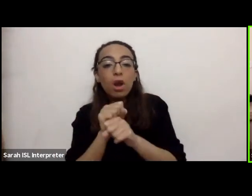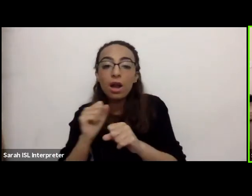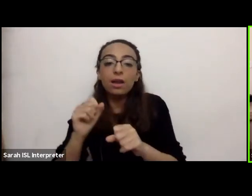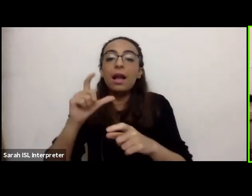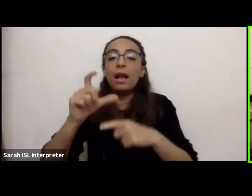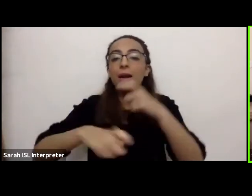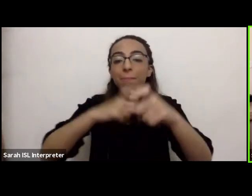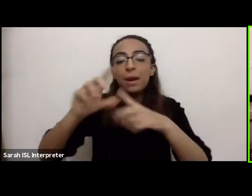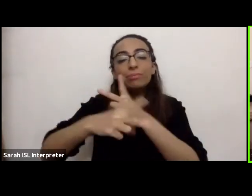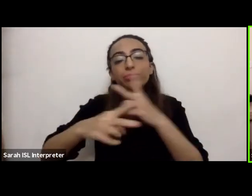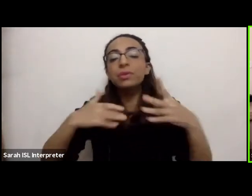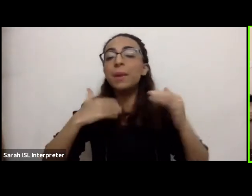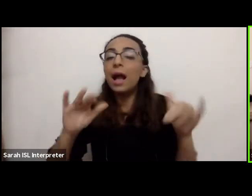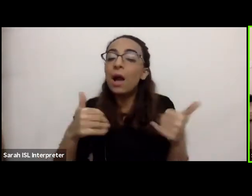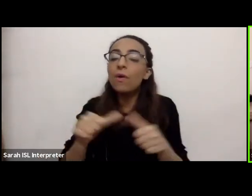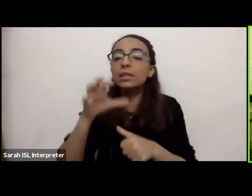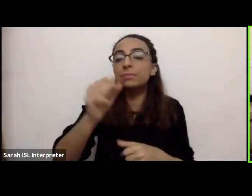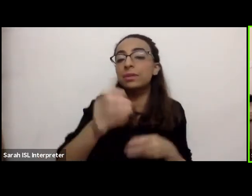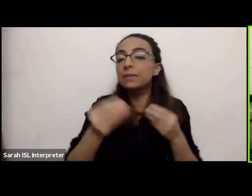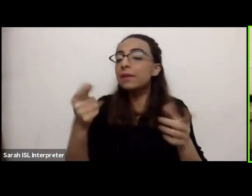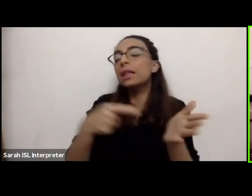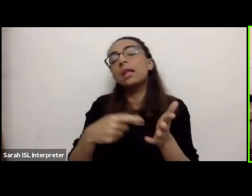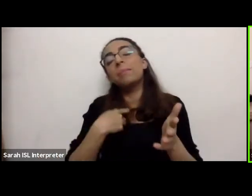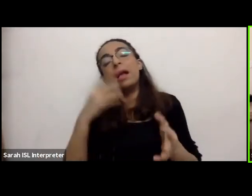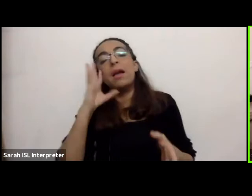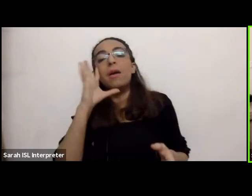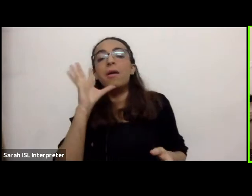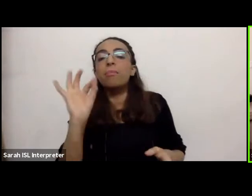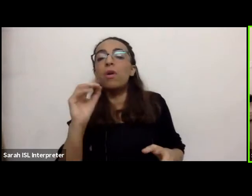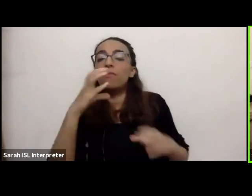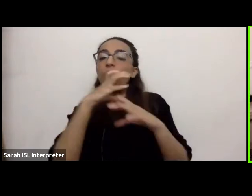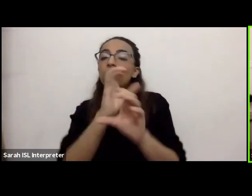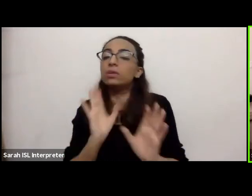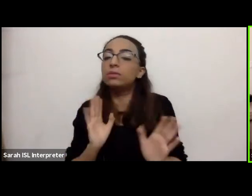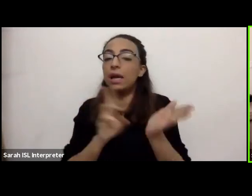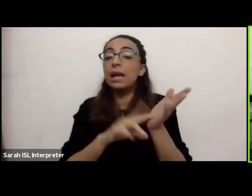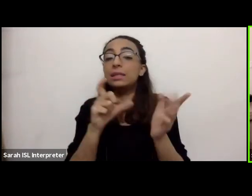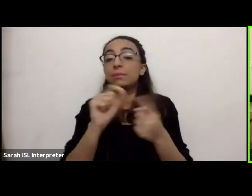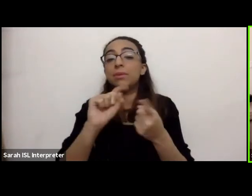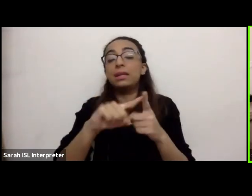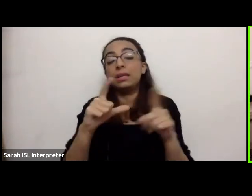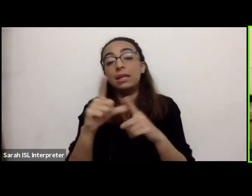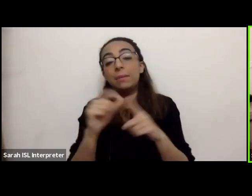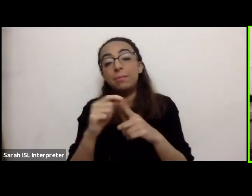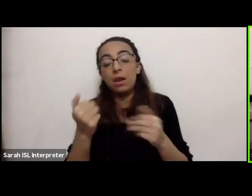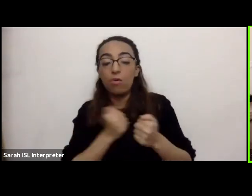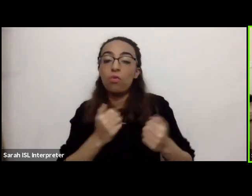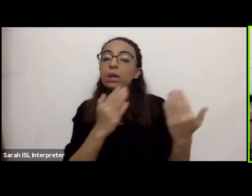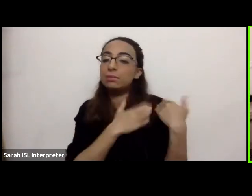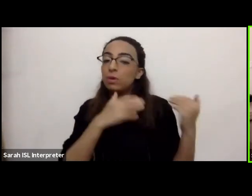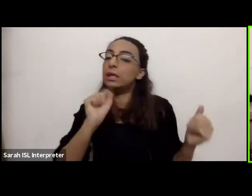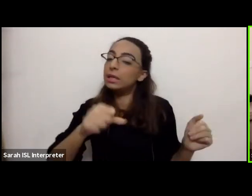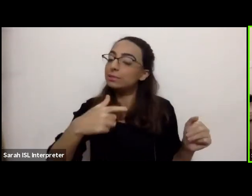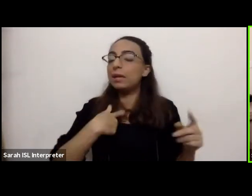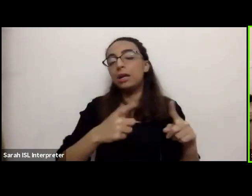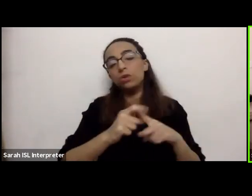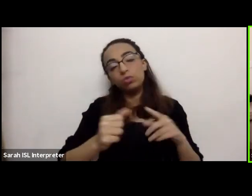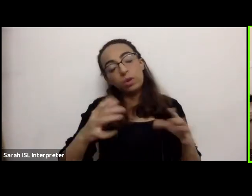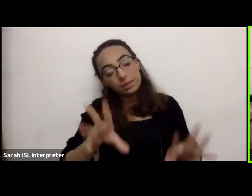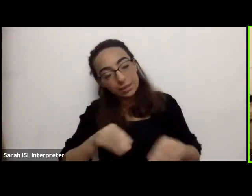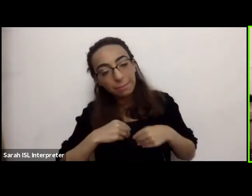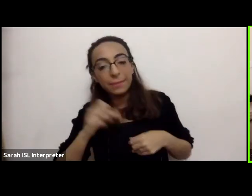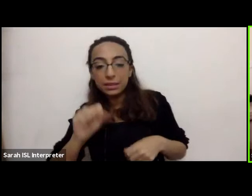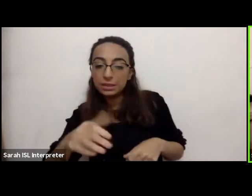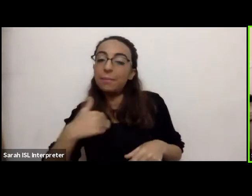I think this is the task that is ahead. NCPEDP understands its responsibility and will play a critical role along with all